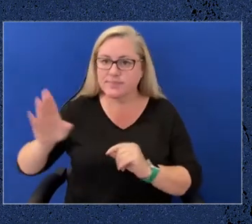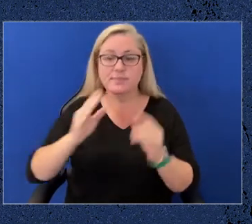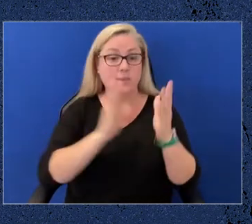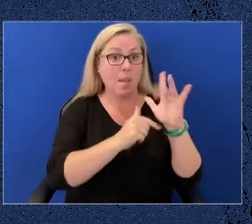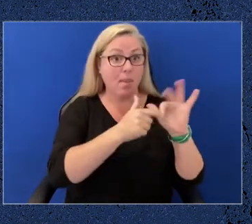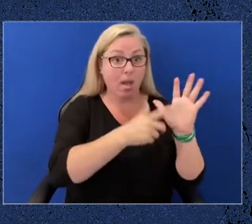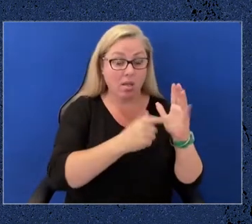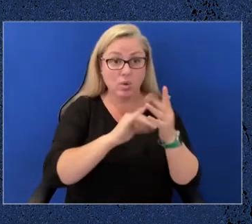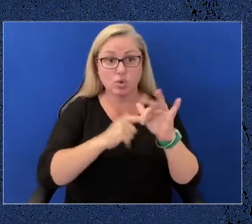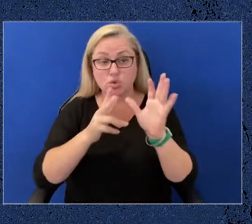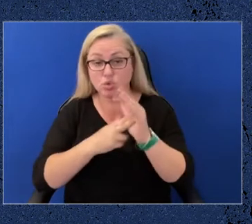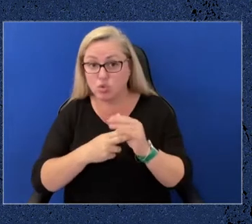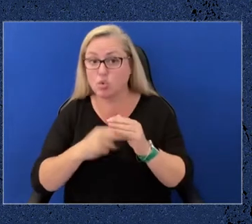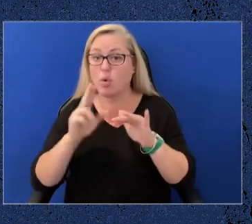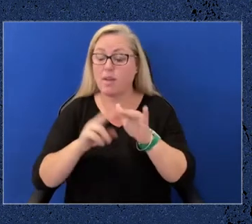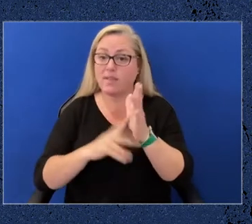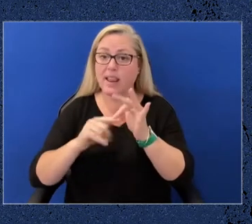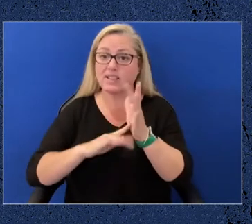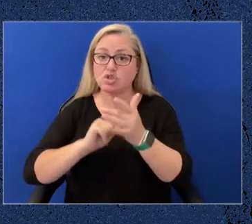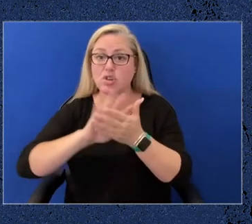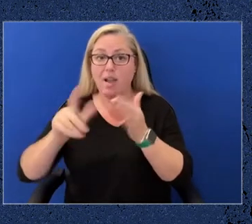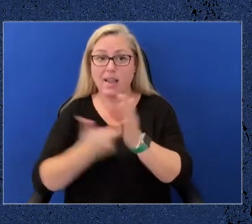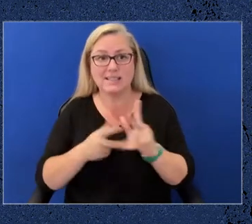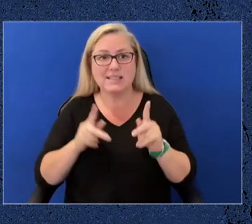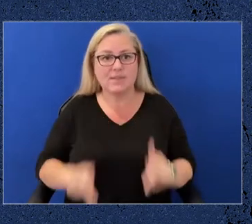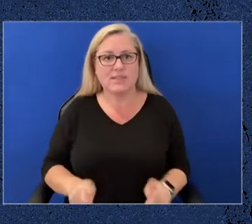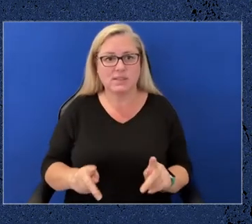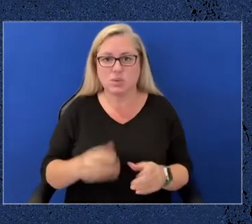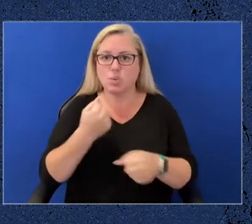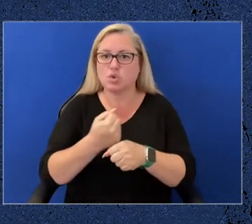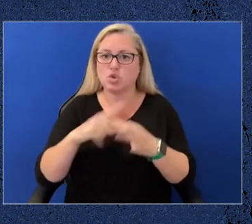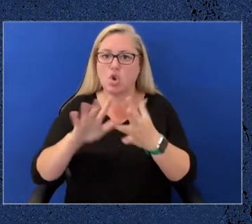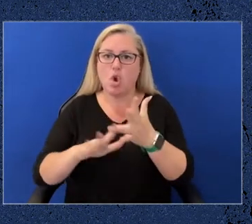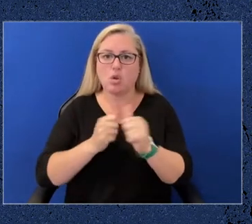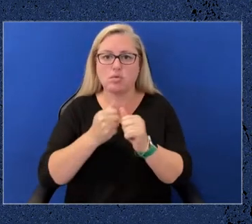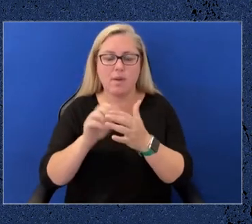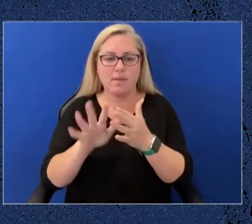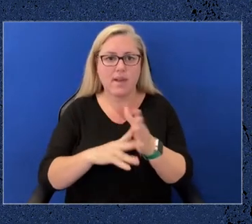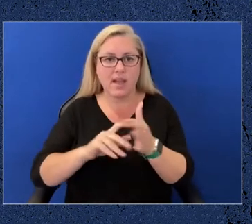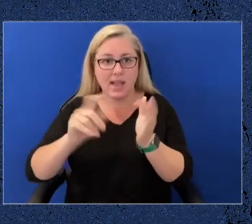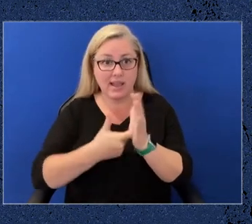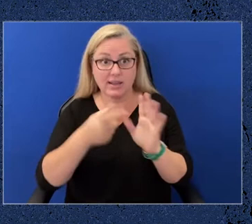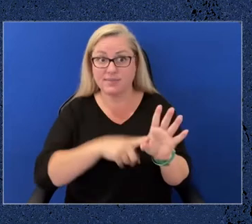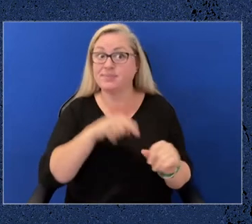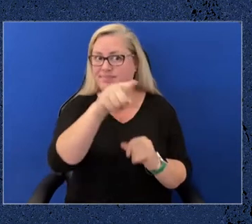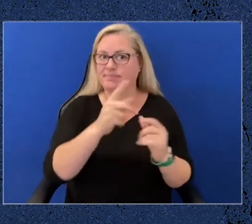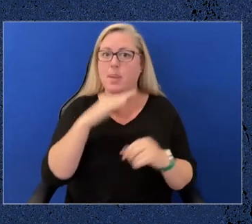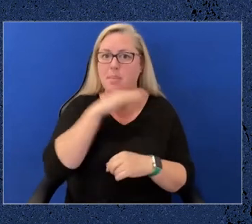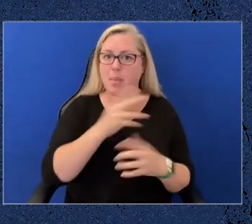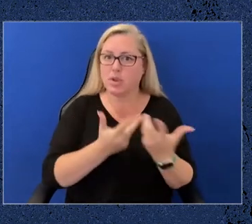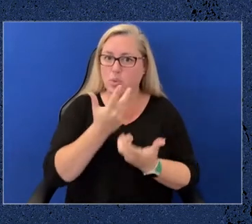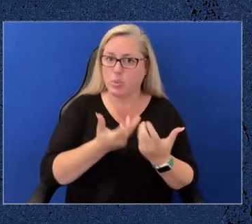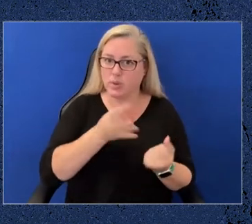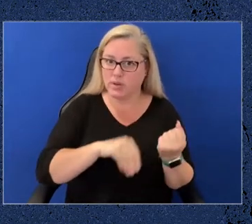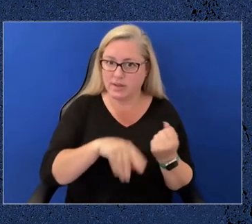is a physical geographer. He's the Director of Research Capability at the Indigenous Knowledge Institute at Melbourne University and an